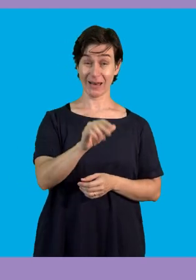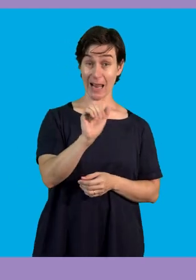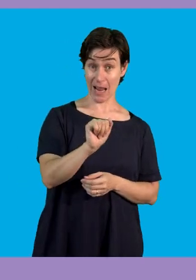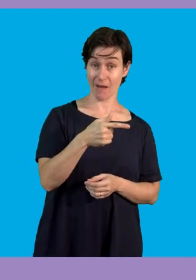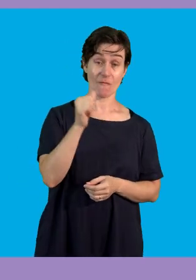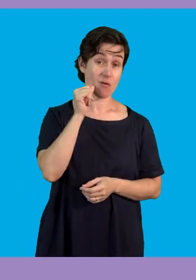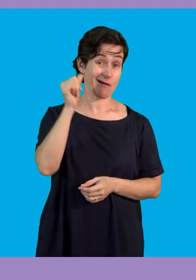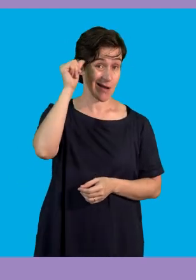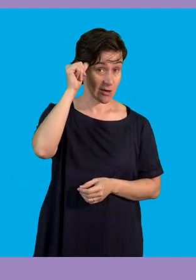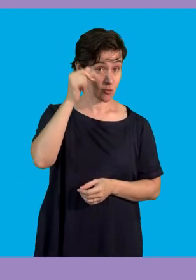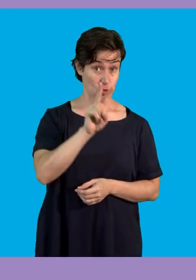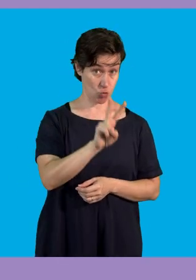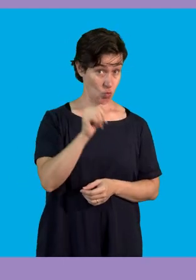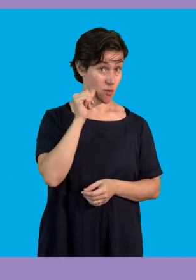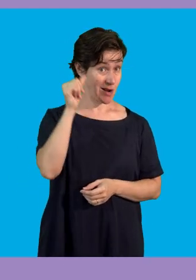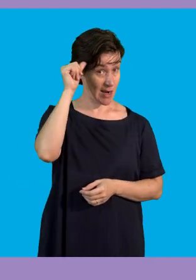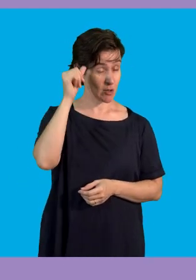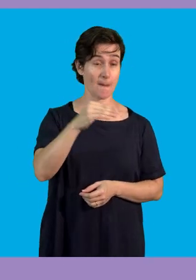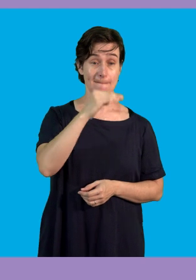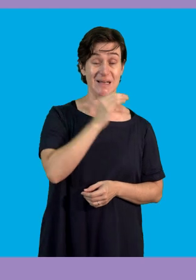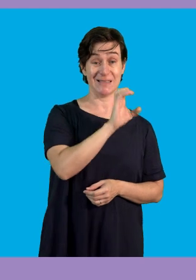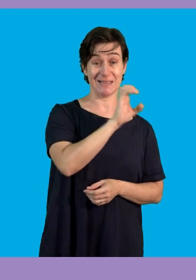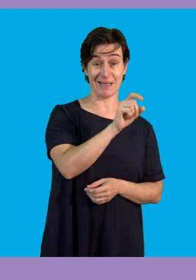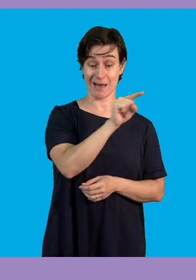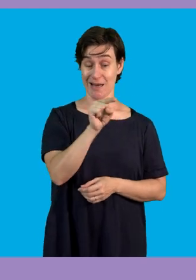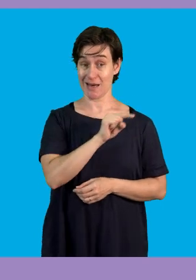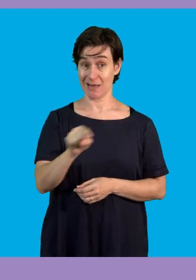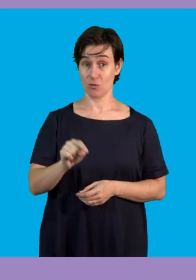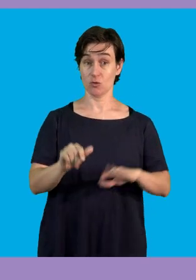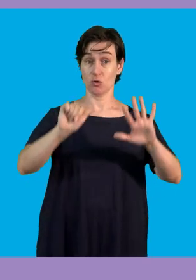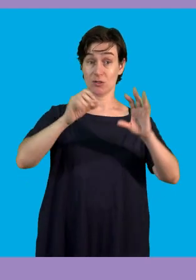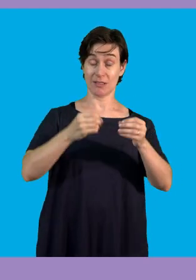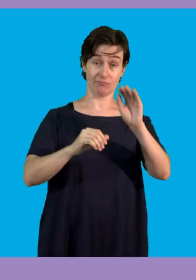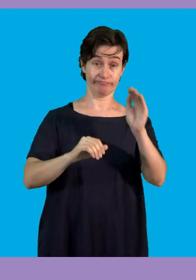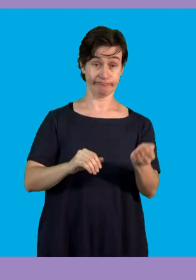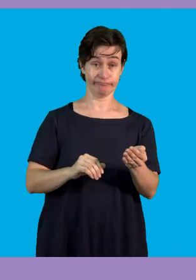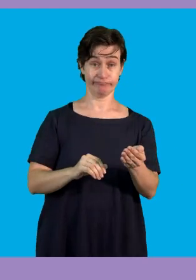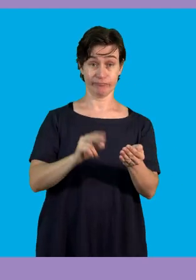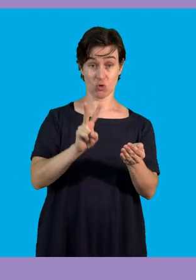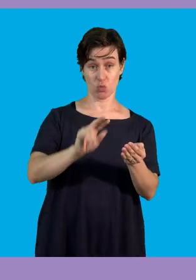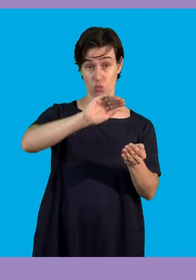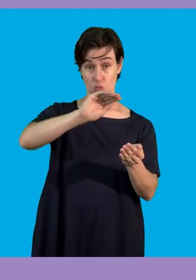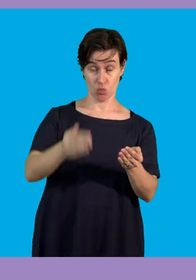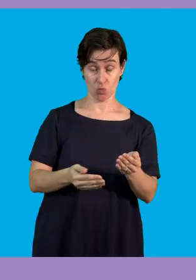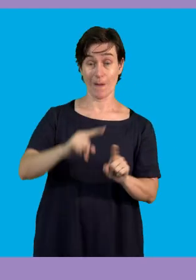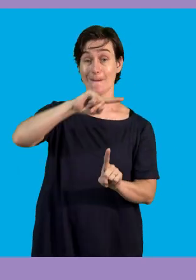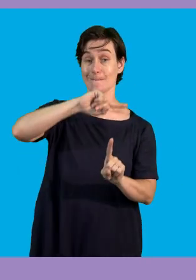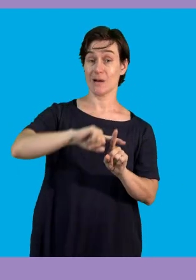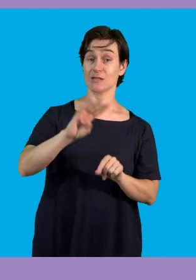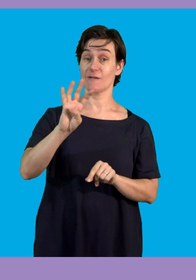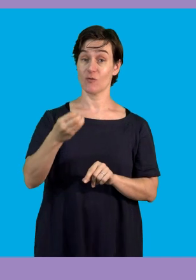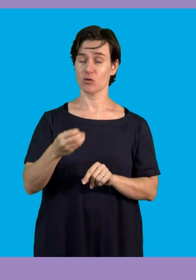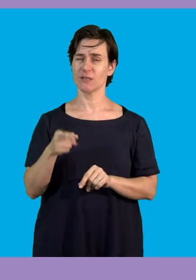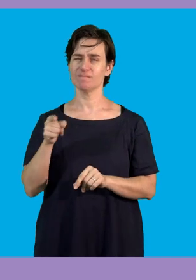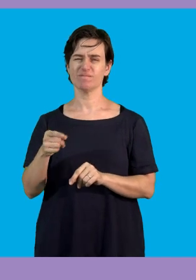A is for adults, and there are 2 of them, so it's going to be 60 with 2 adults,